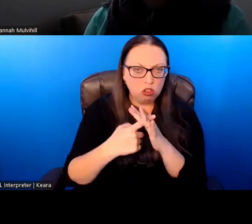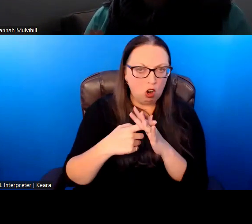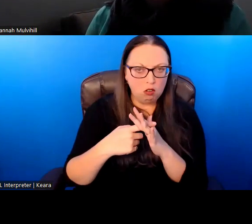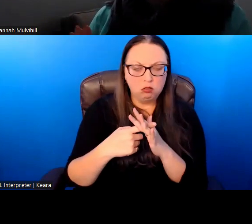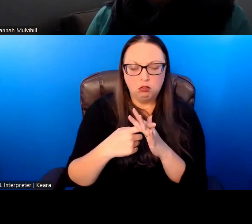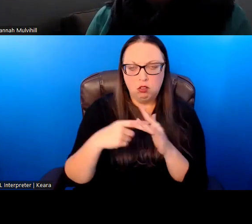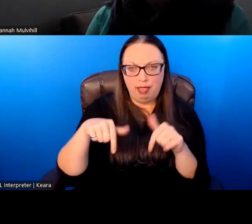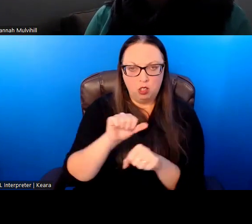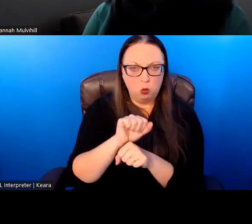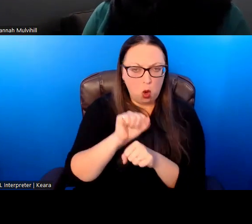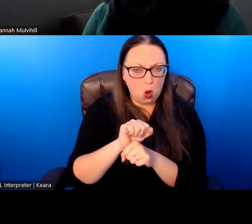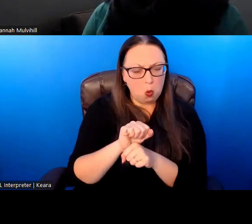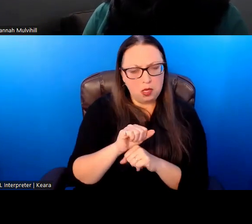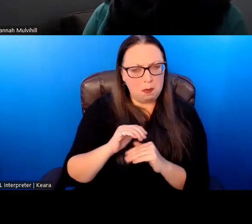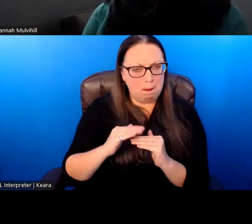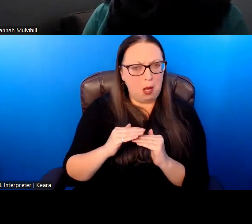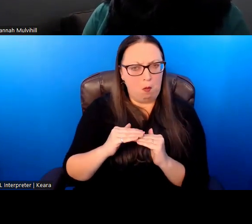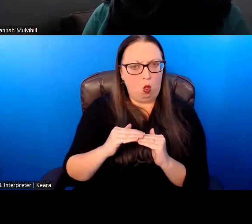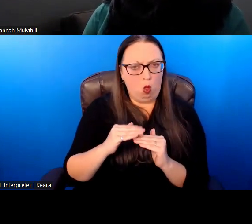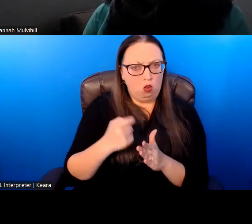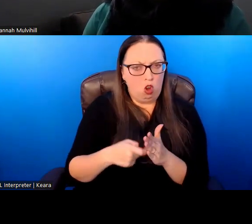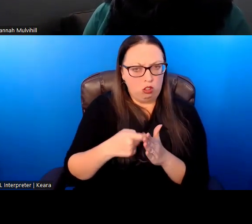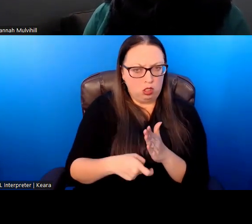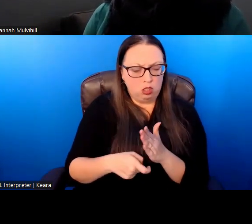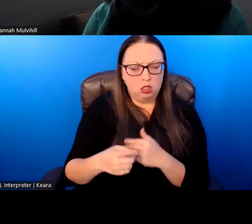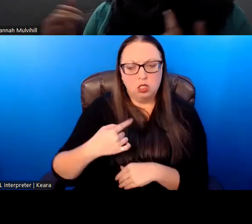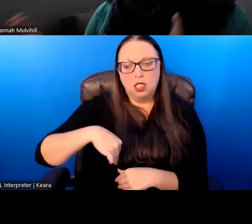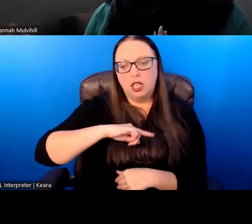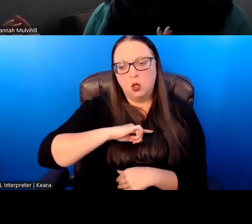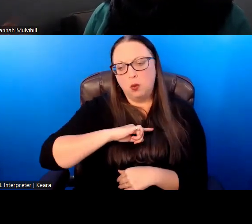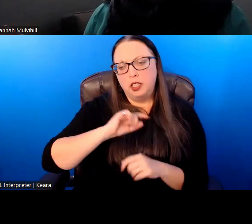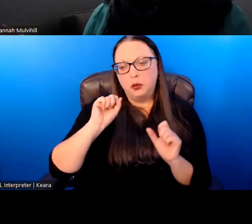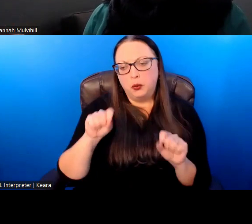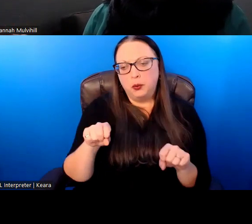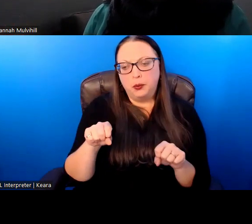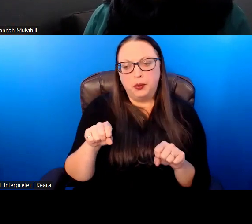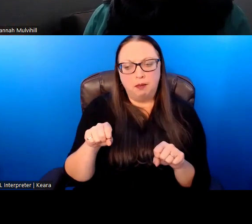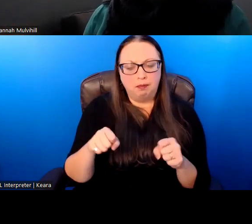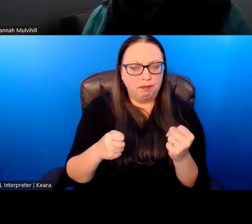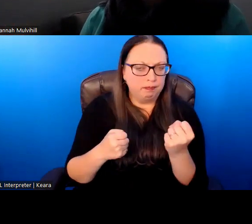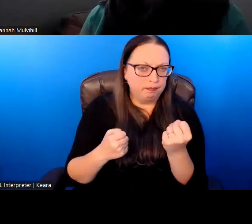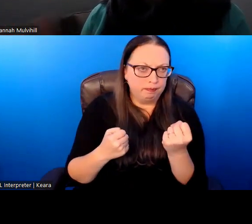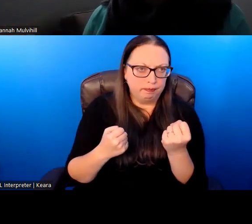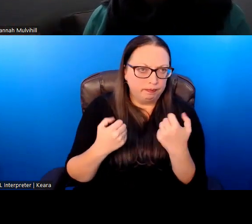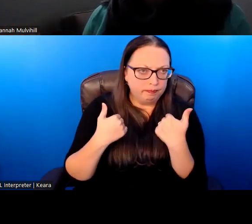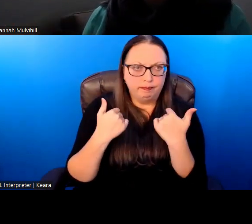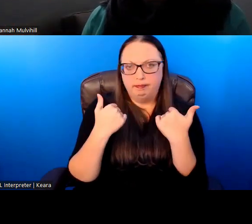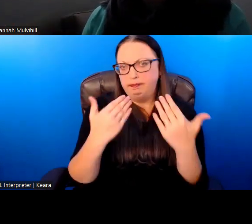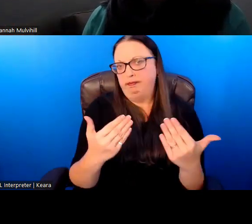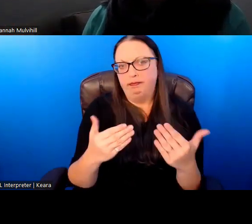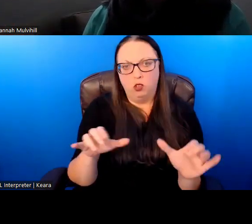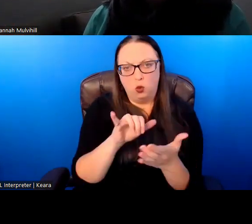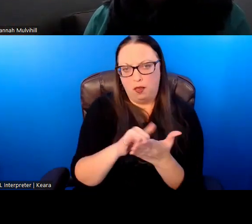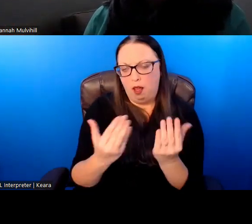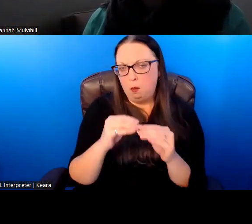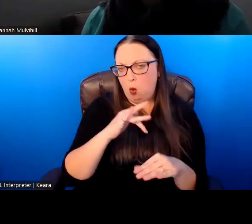this work was pretty minimal, and allowed us to jump into it a little bit earlier than we would